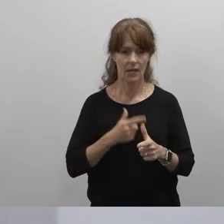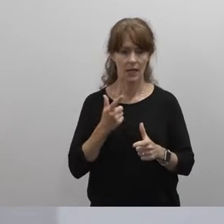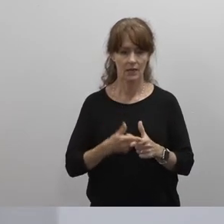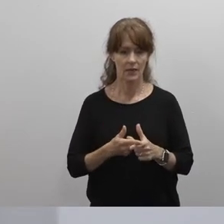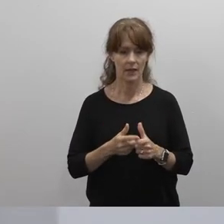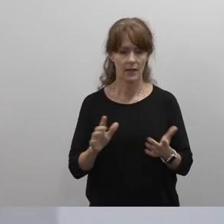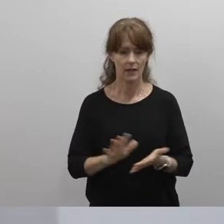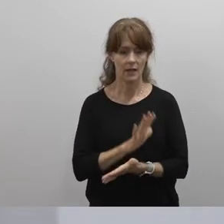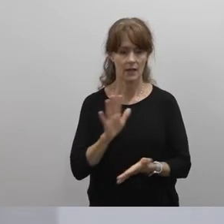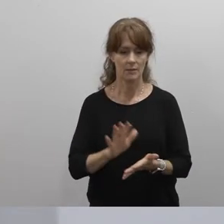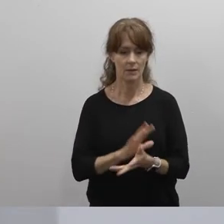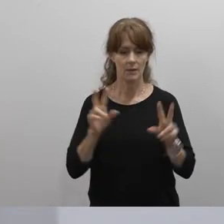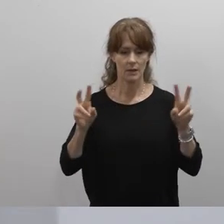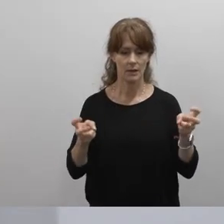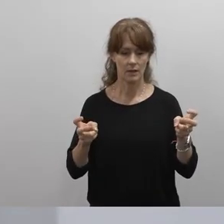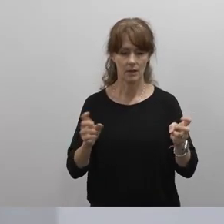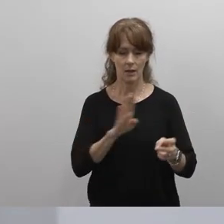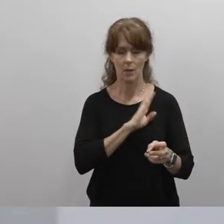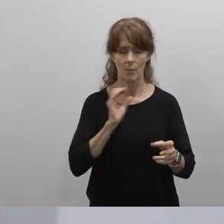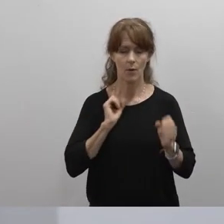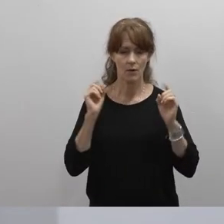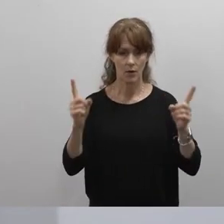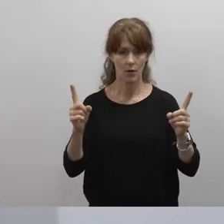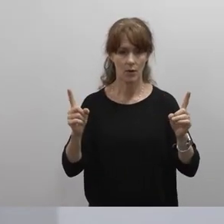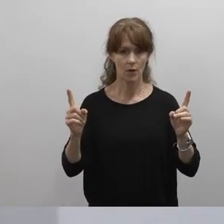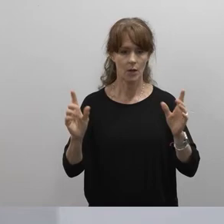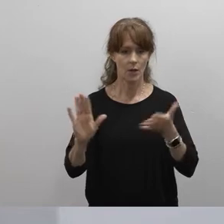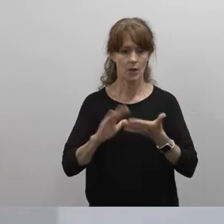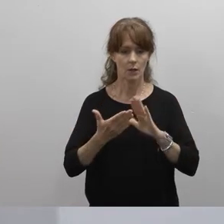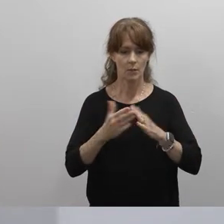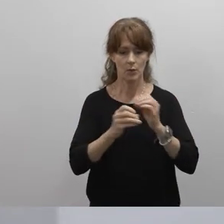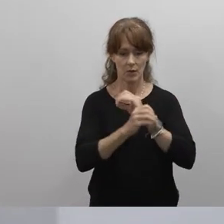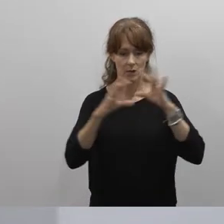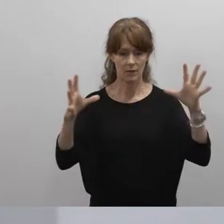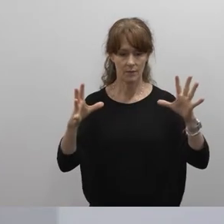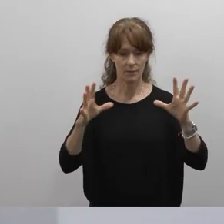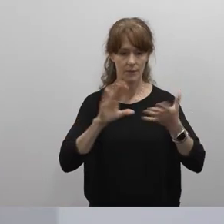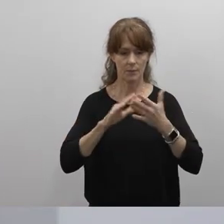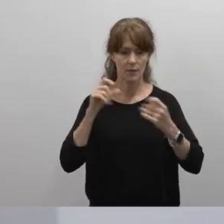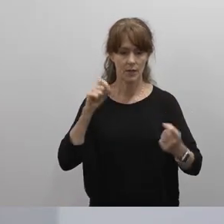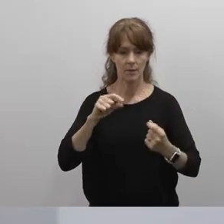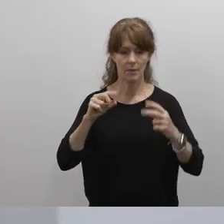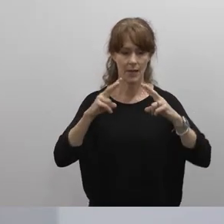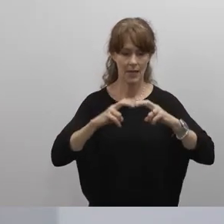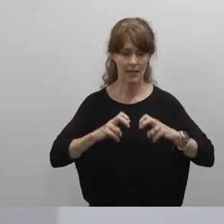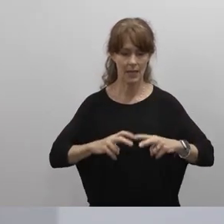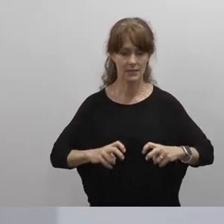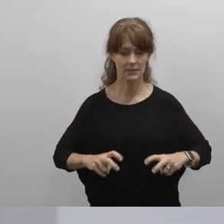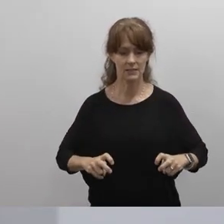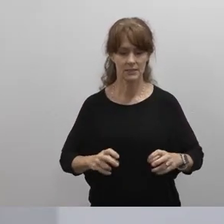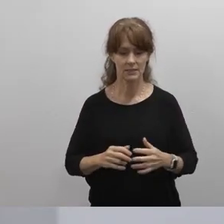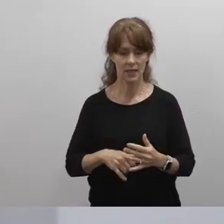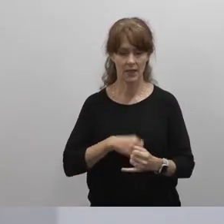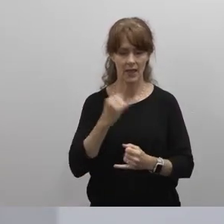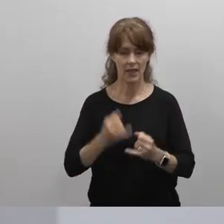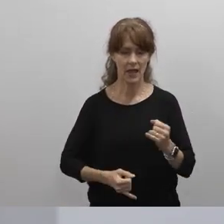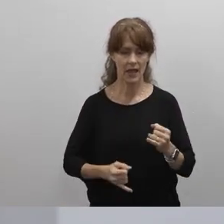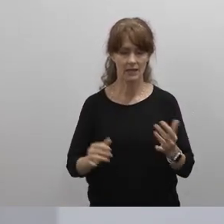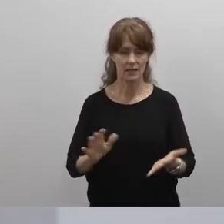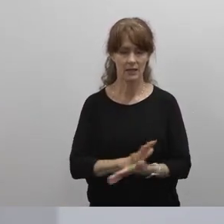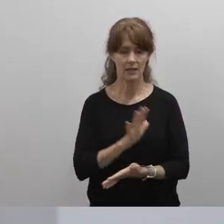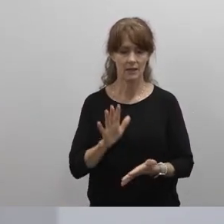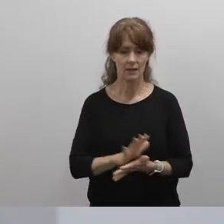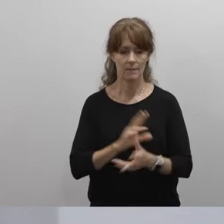have a document that's titled Board of Education Community Visioning Community Input Analysis. And lastly, you have a